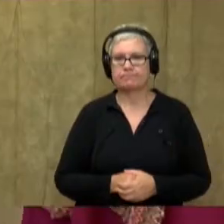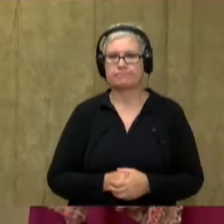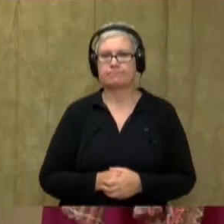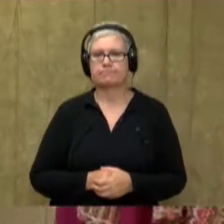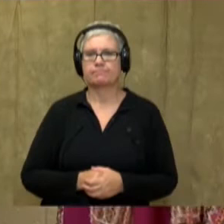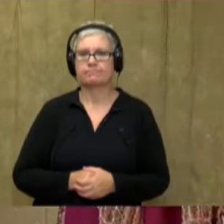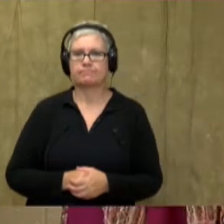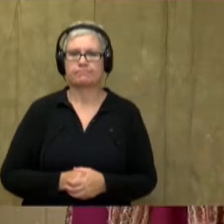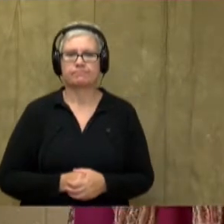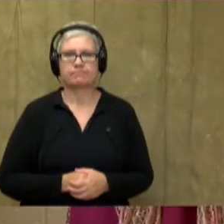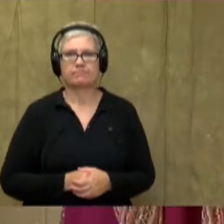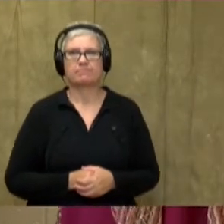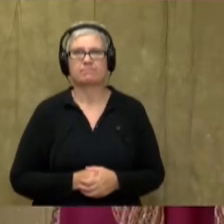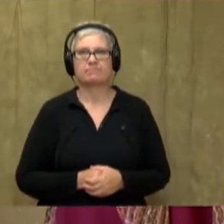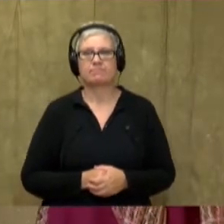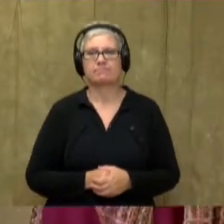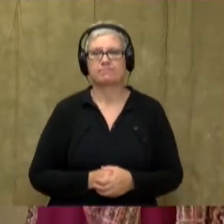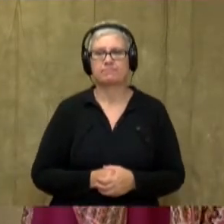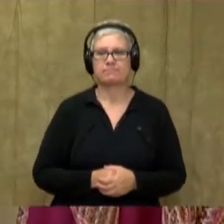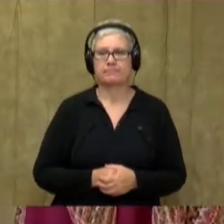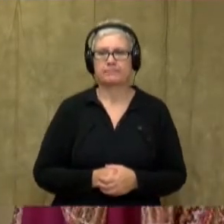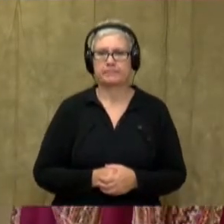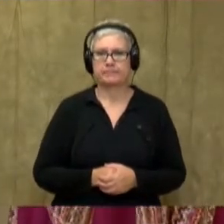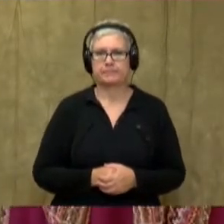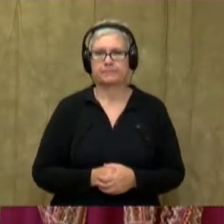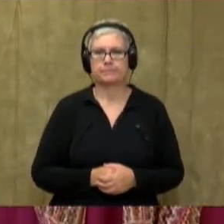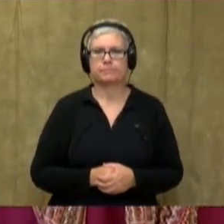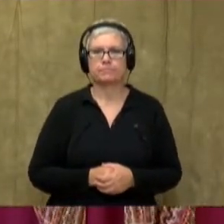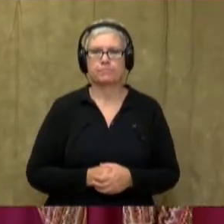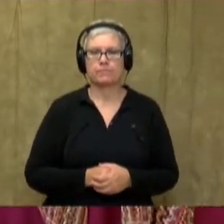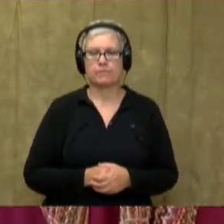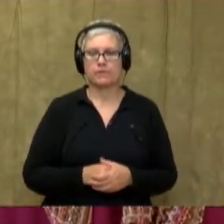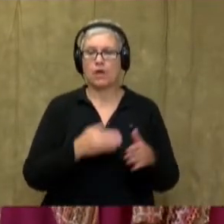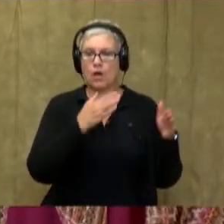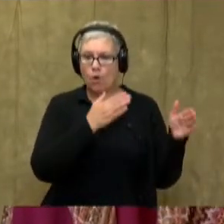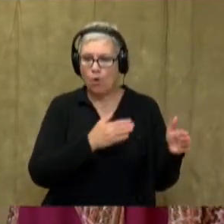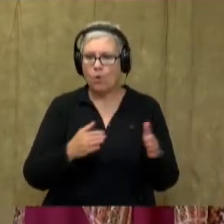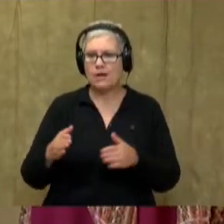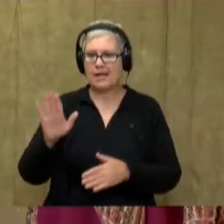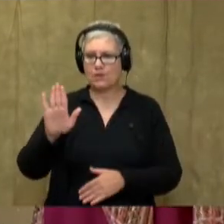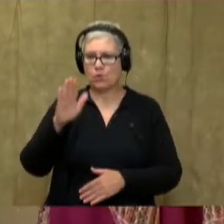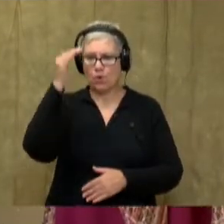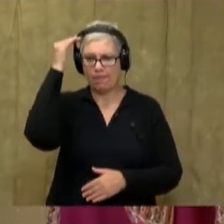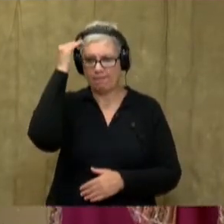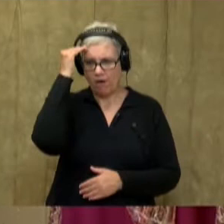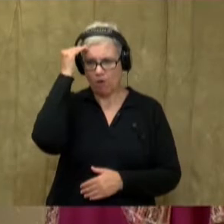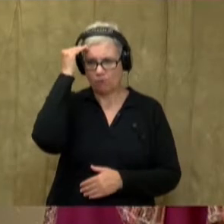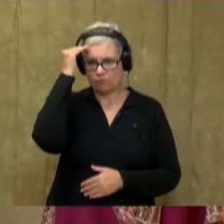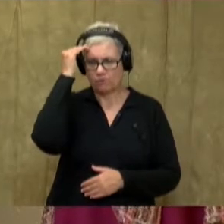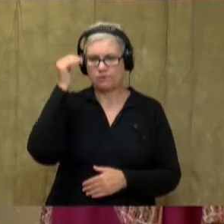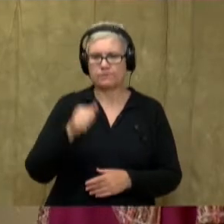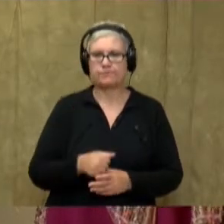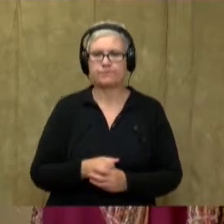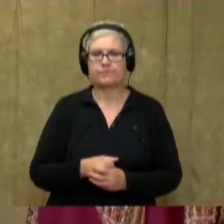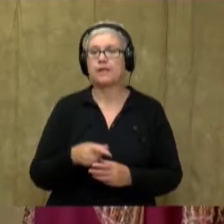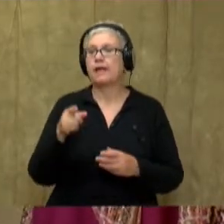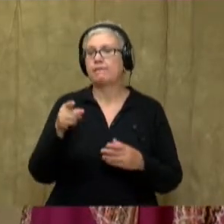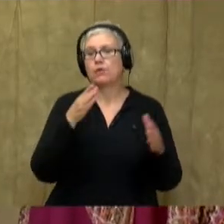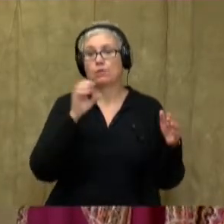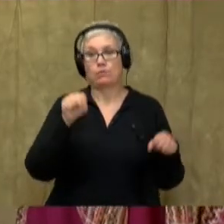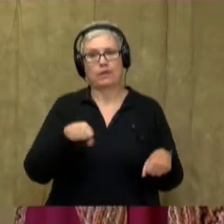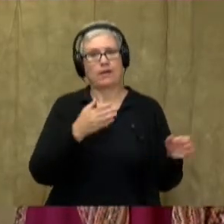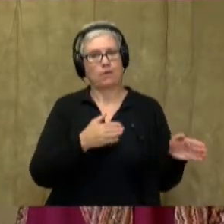All right, so once you've decided your topic, I said this last week, that if you can learn to organize, you have gotten the